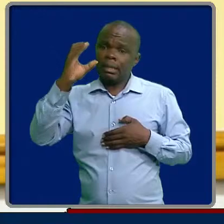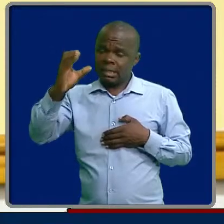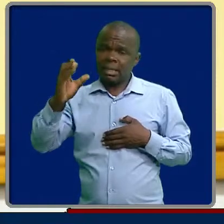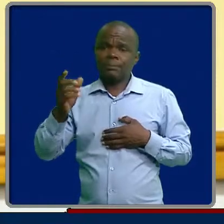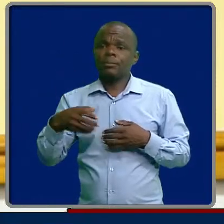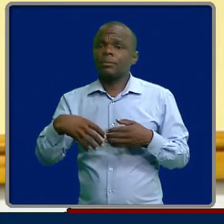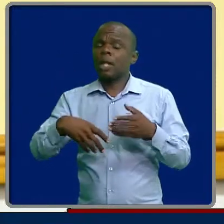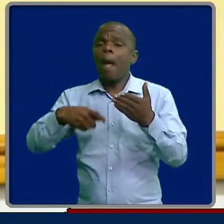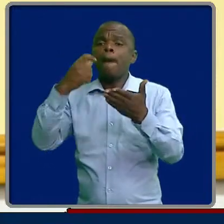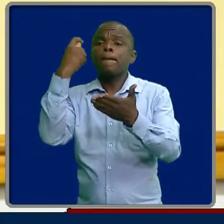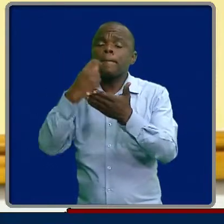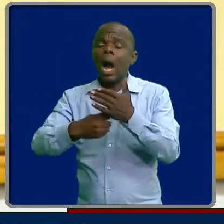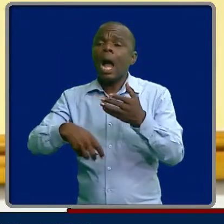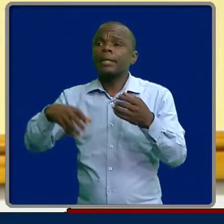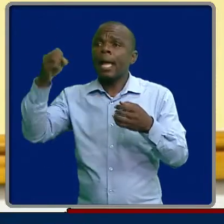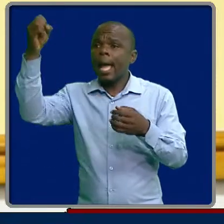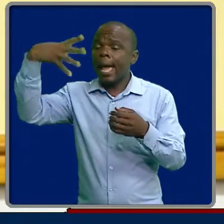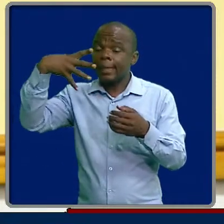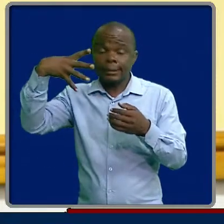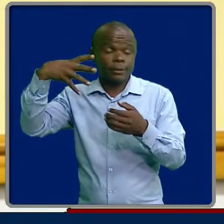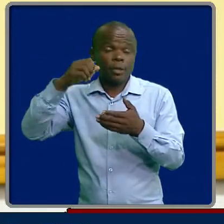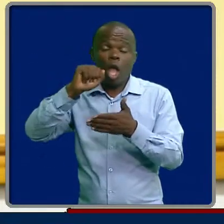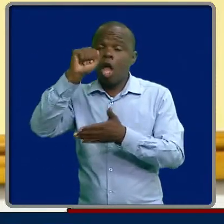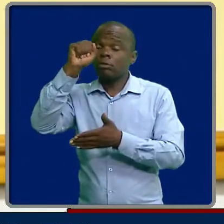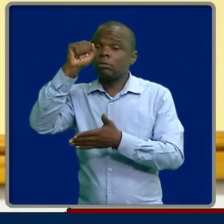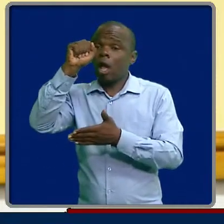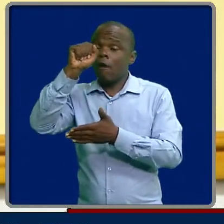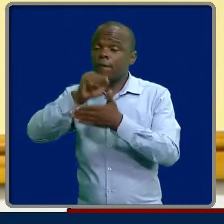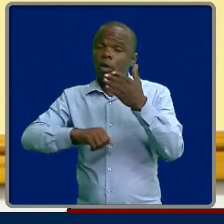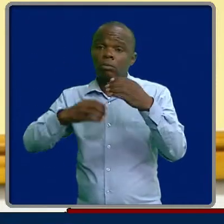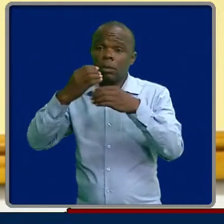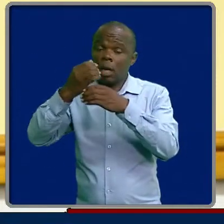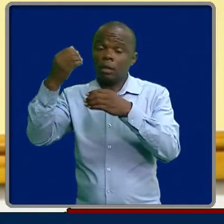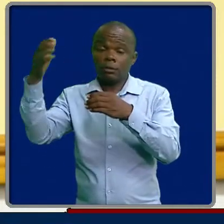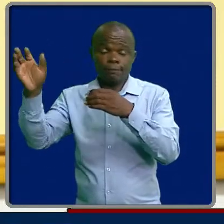a portion of about 30% of it. With the